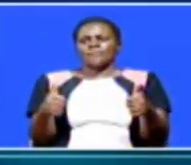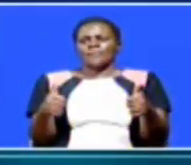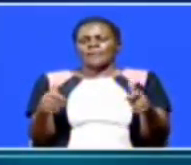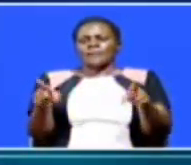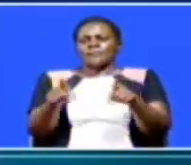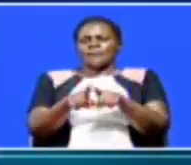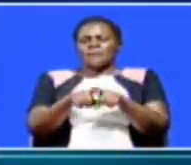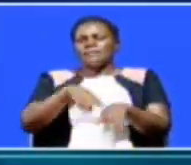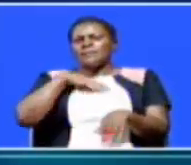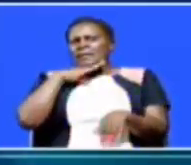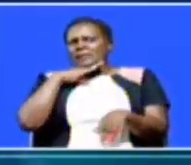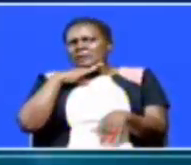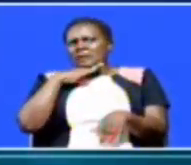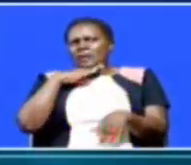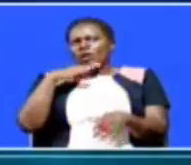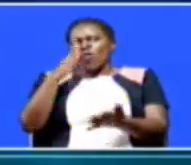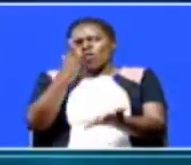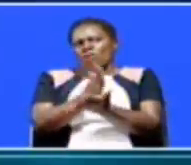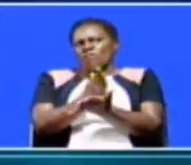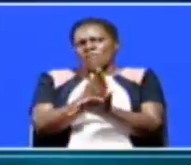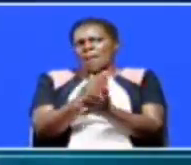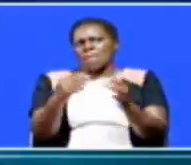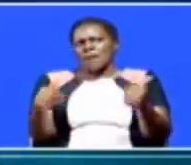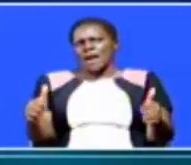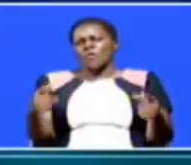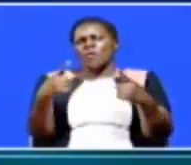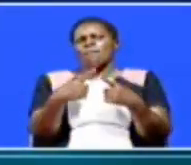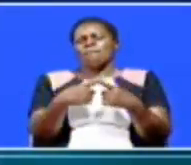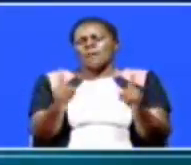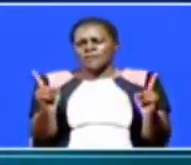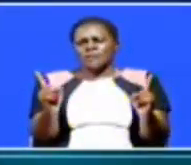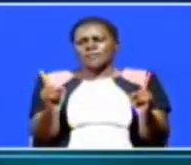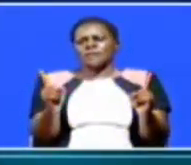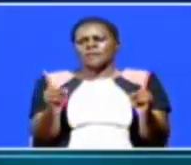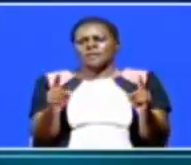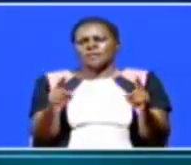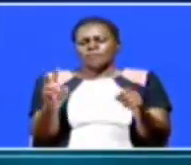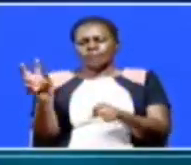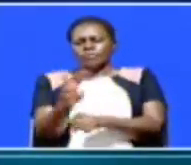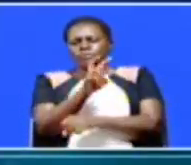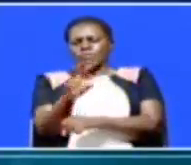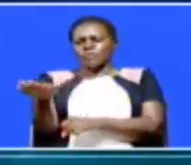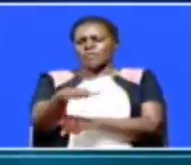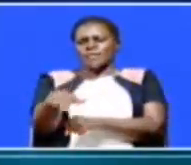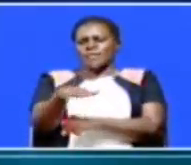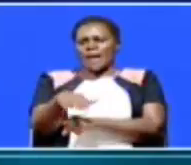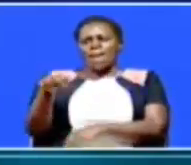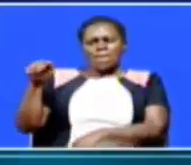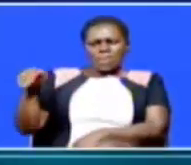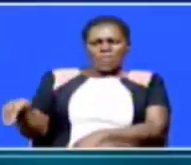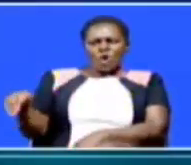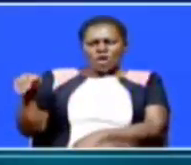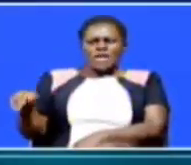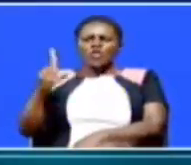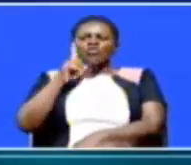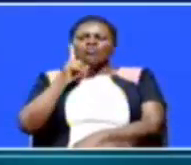With the darkness right now, we might not give the correct information, but we shall keep on assessing the area. But very early in the morning,